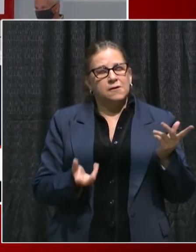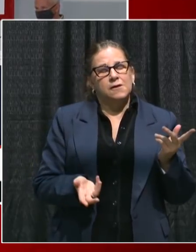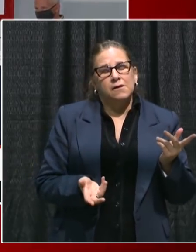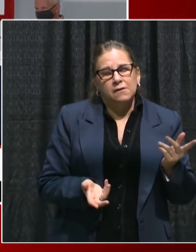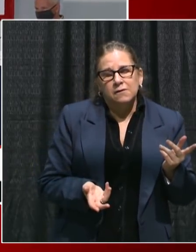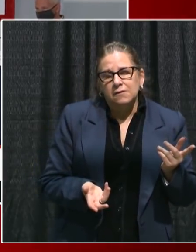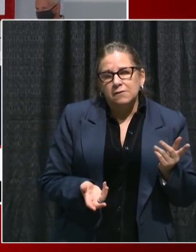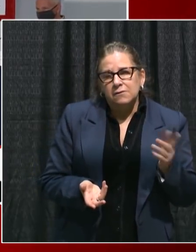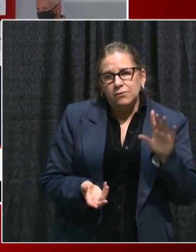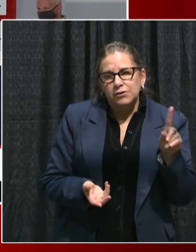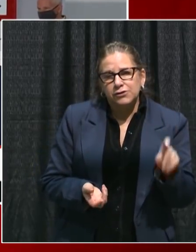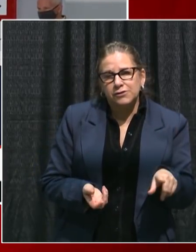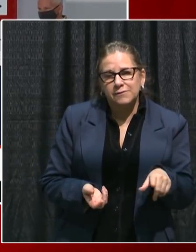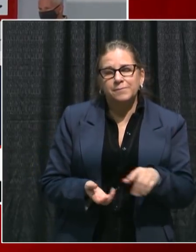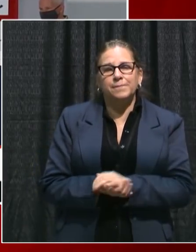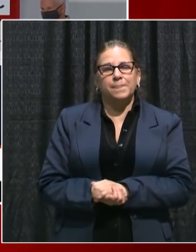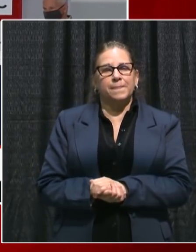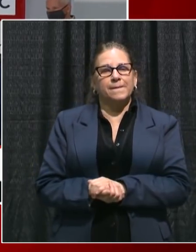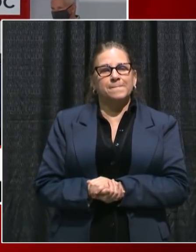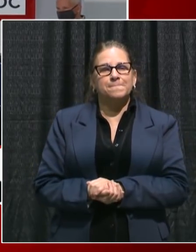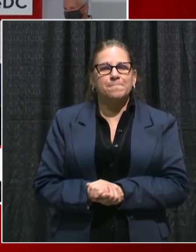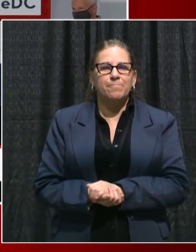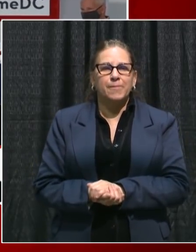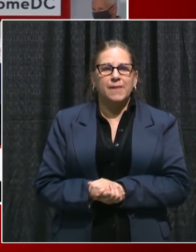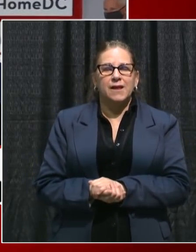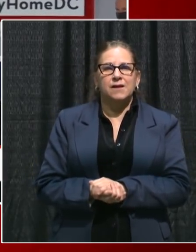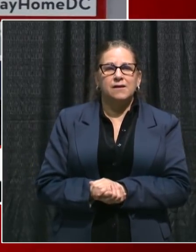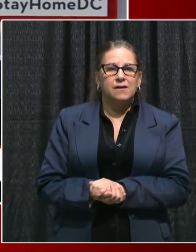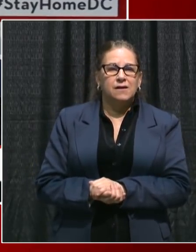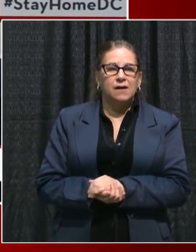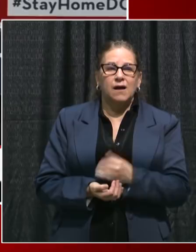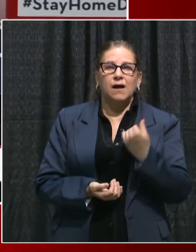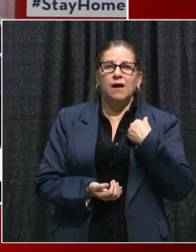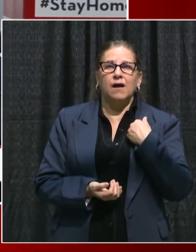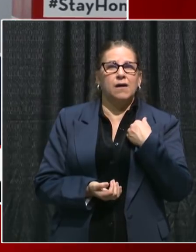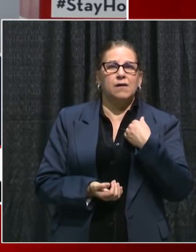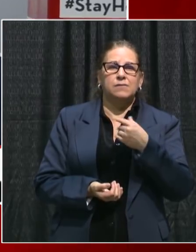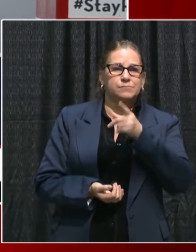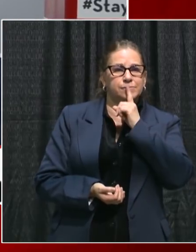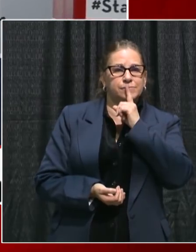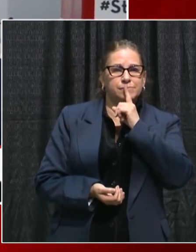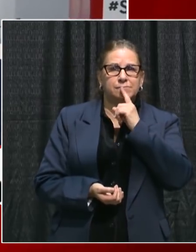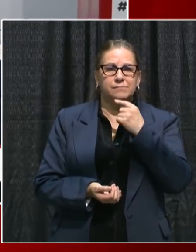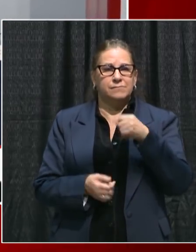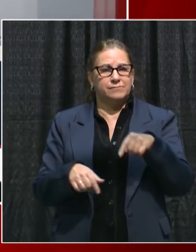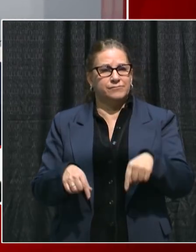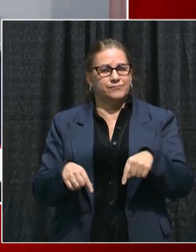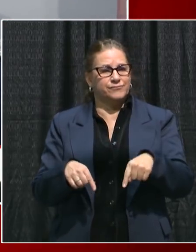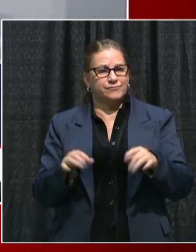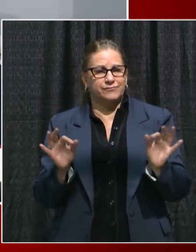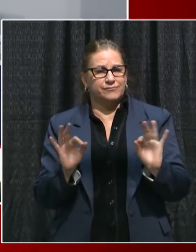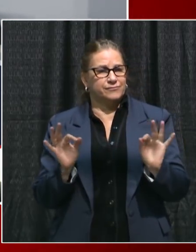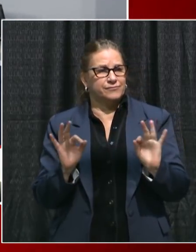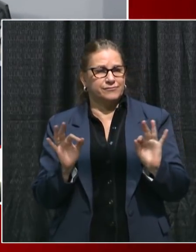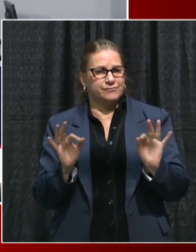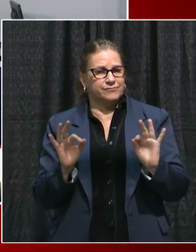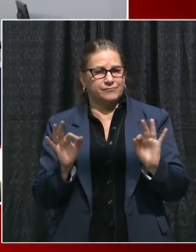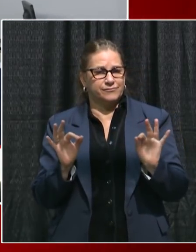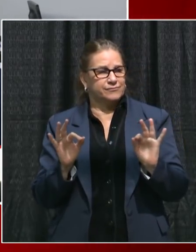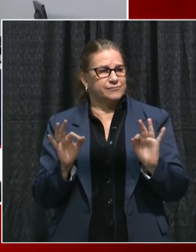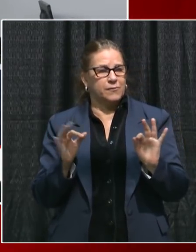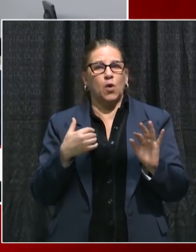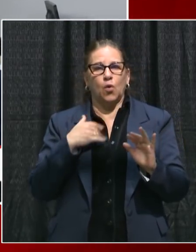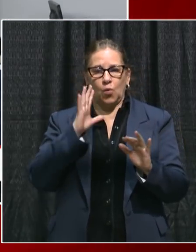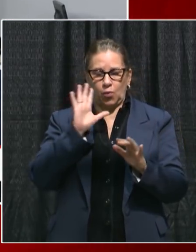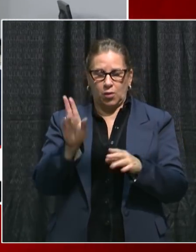And this is not a flip answer, but we're going to use it as long as we need it, and we don't know the answer to that